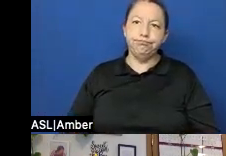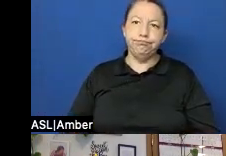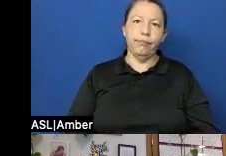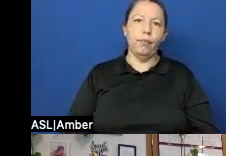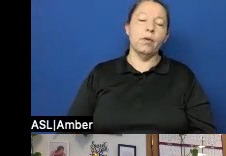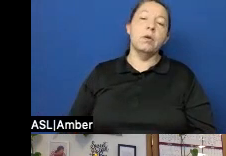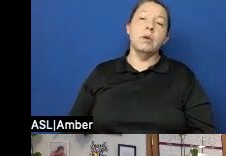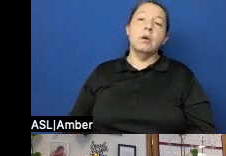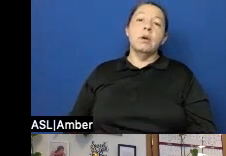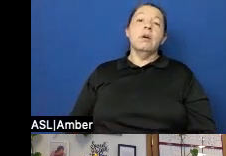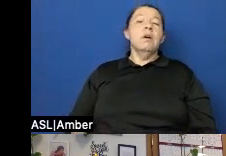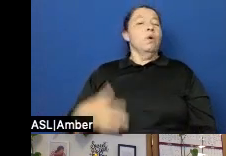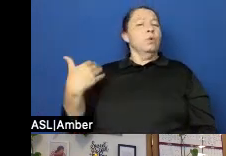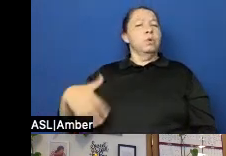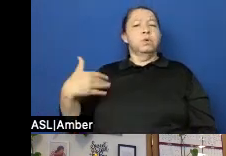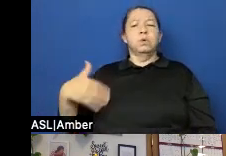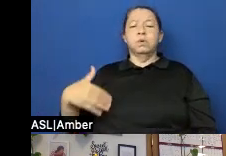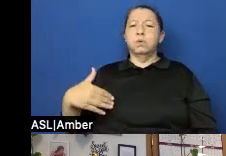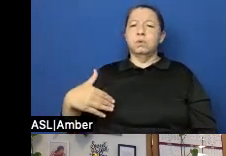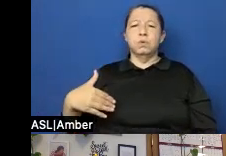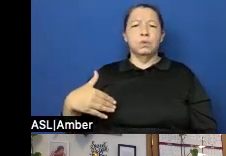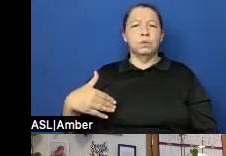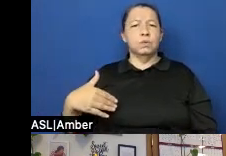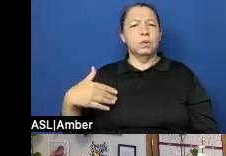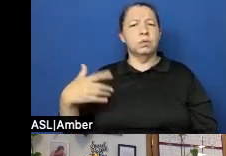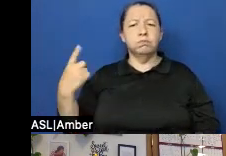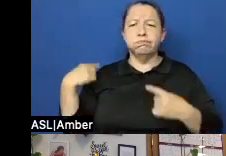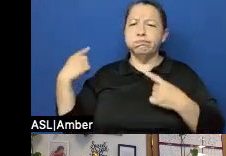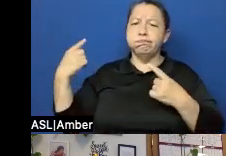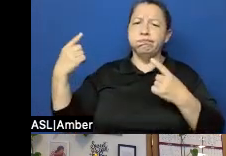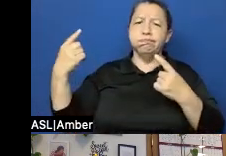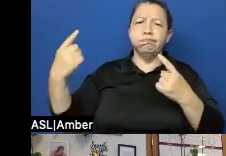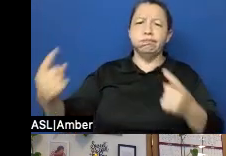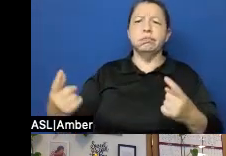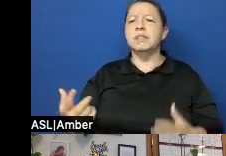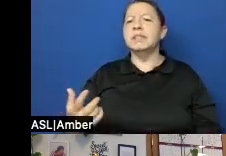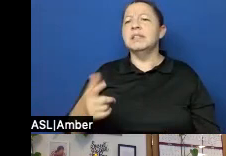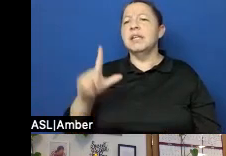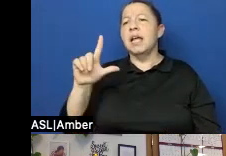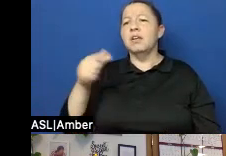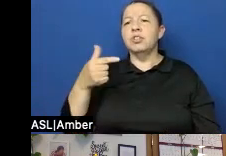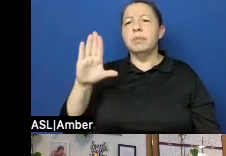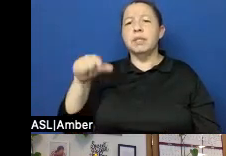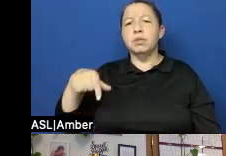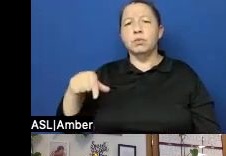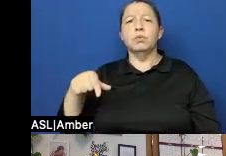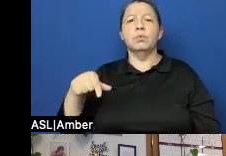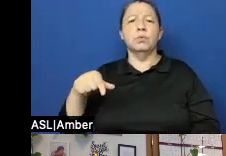So there's a long history, you know, of course, Two-Spirit folks or LGBTQ folks have been around since the dawn of